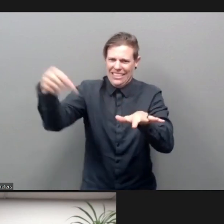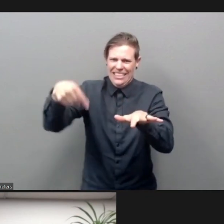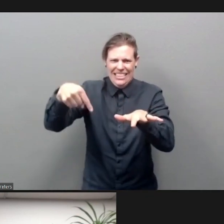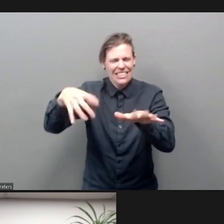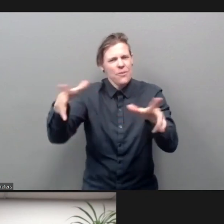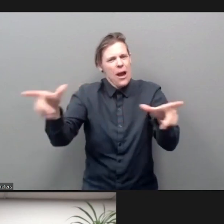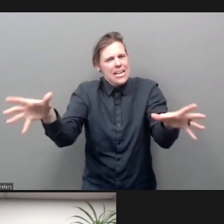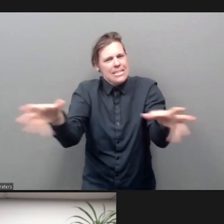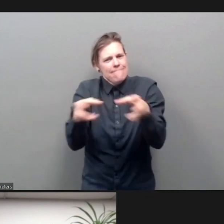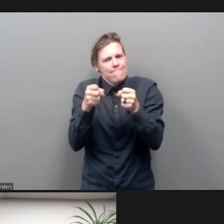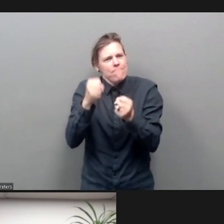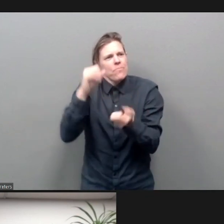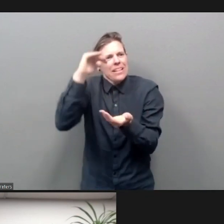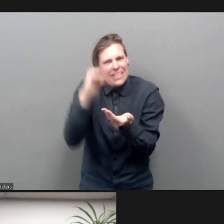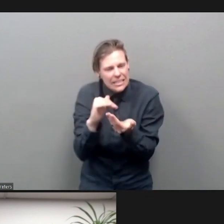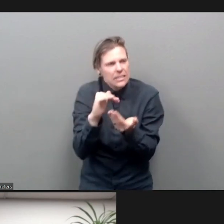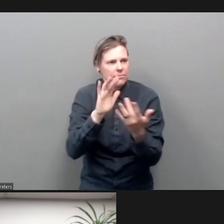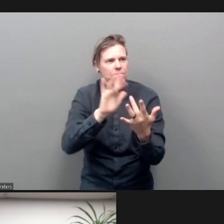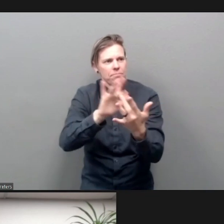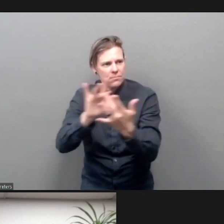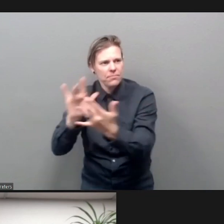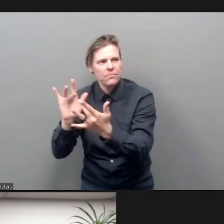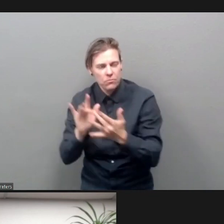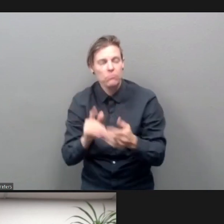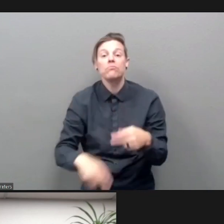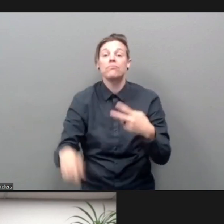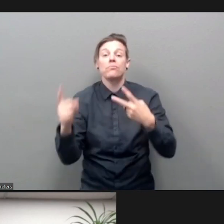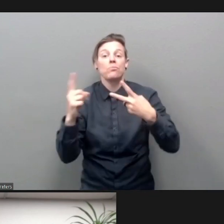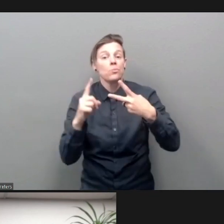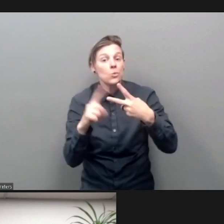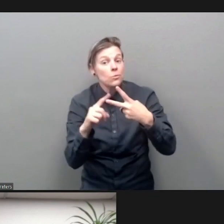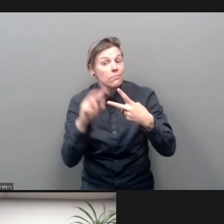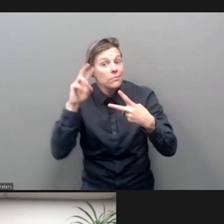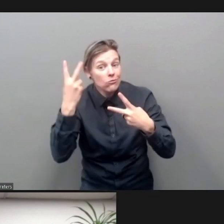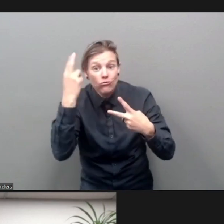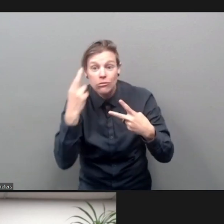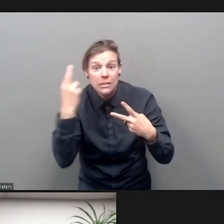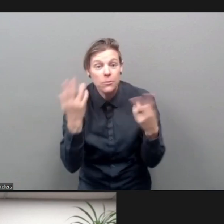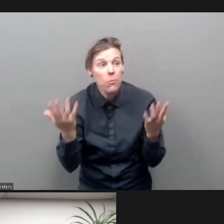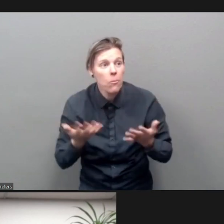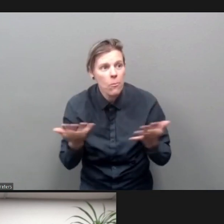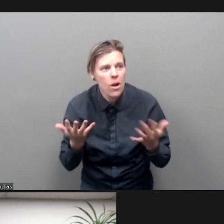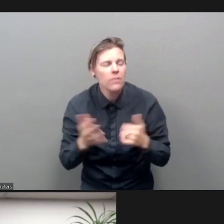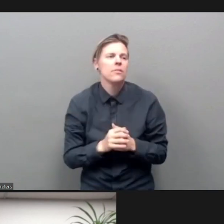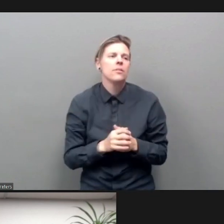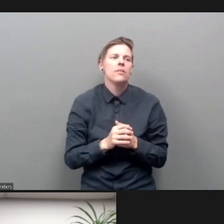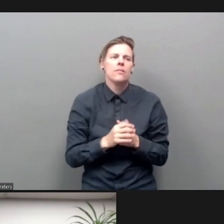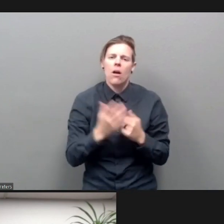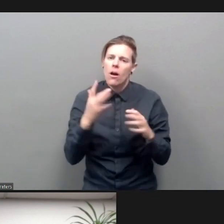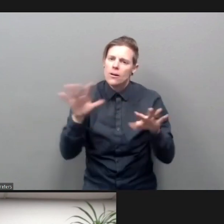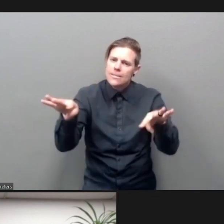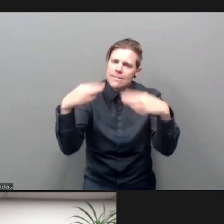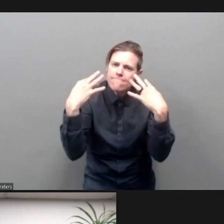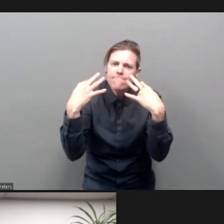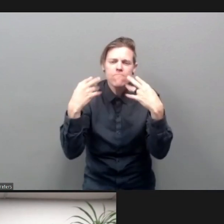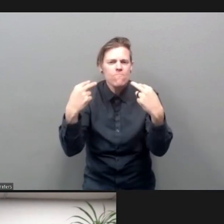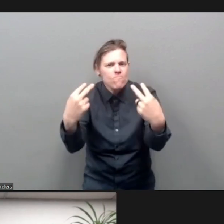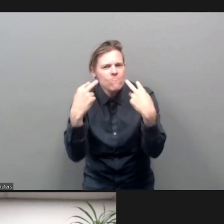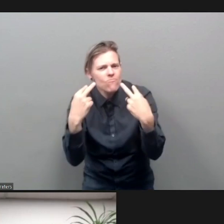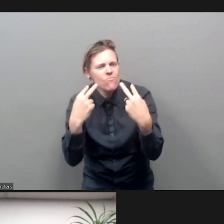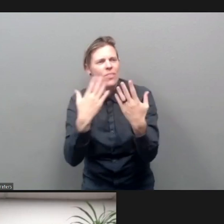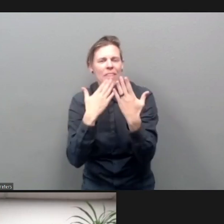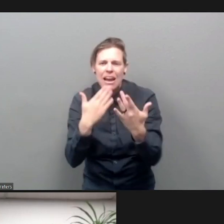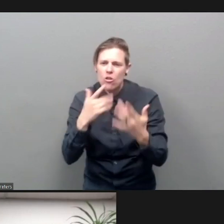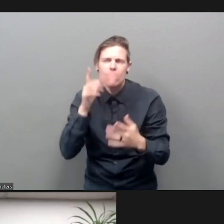Two, I want to thank everyone again for working so diligently in getting vaccinated and